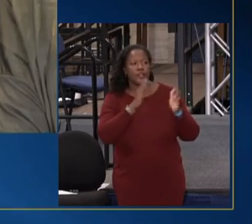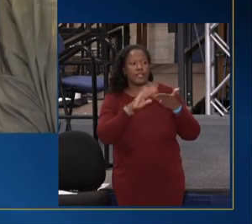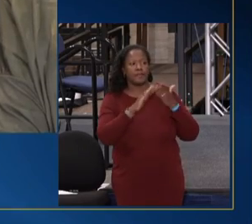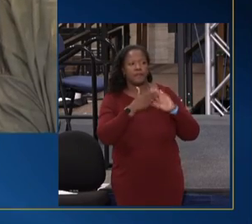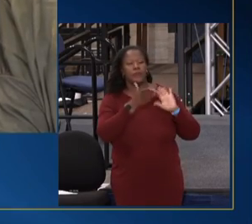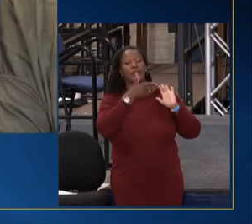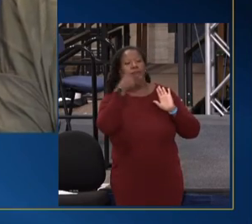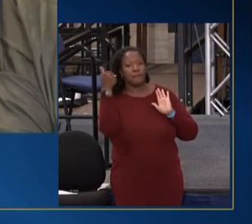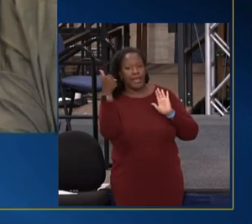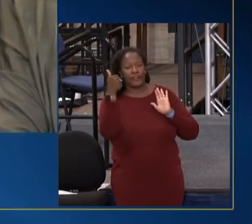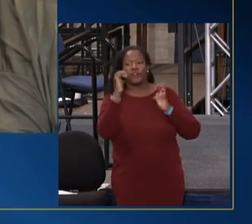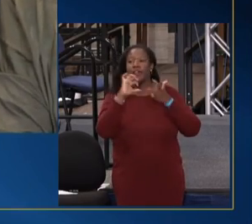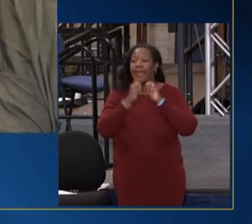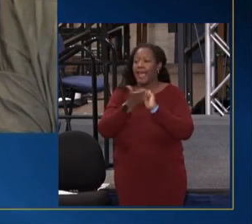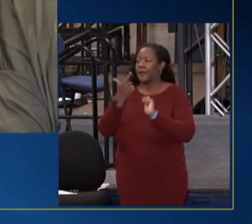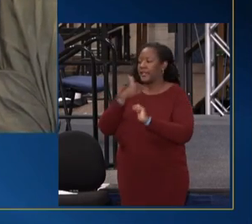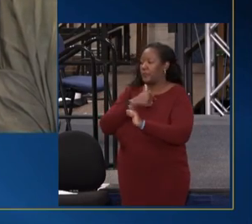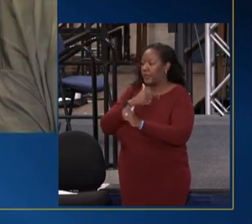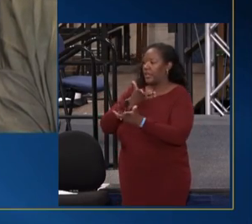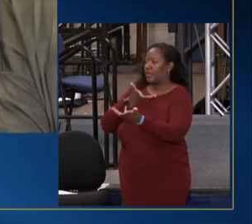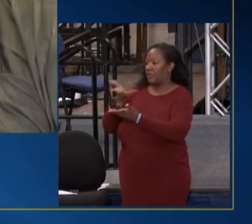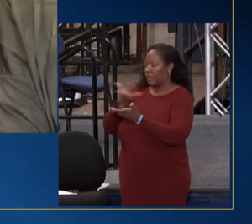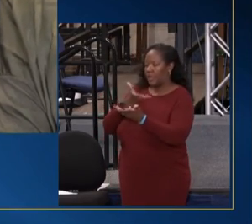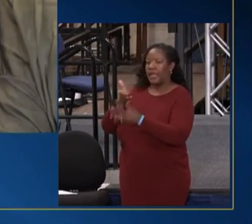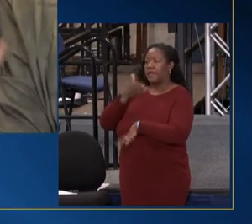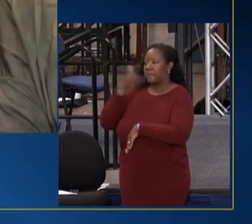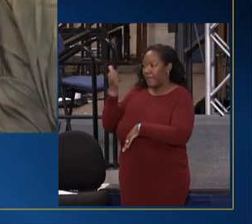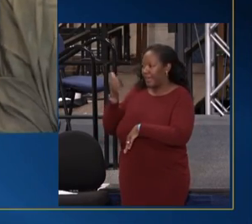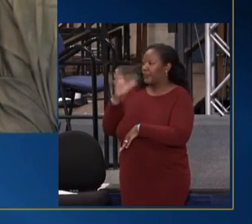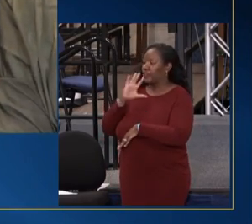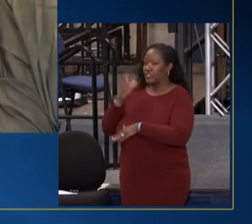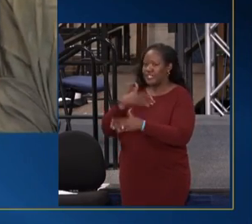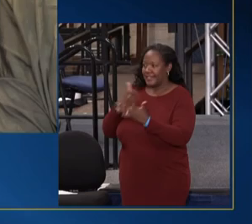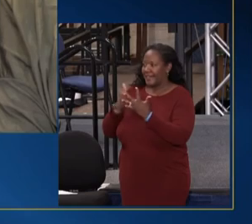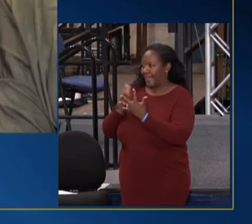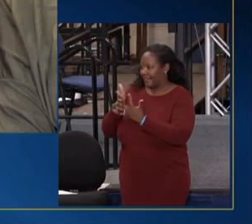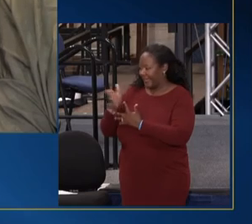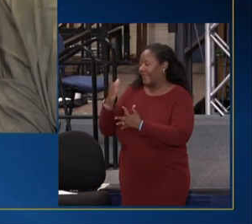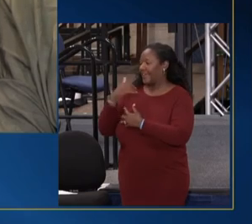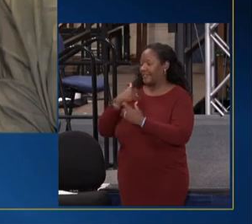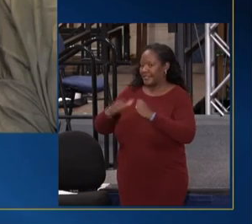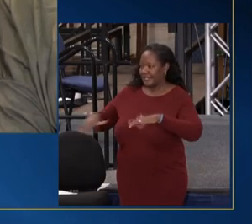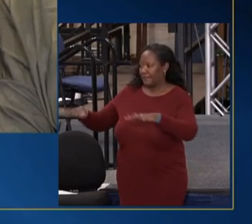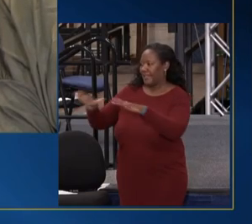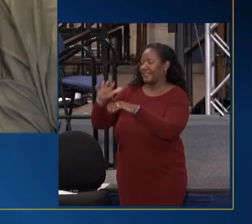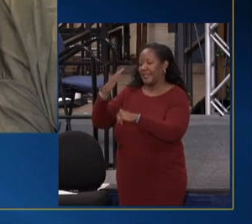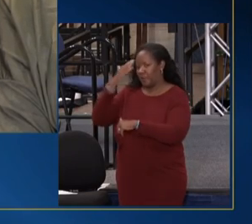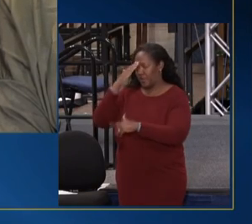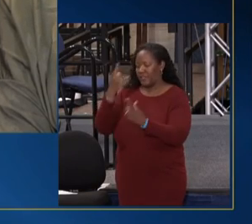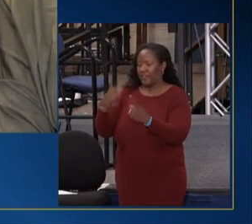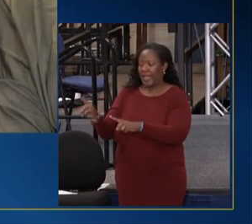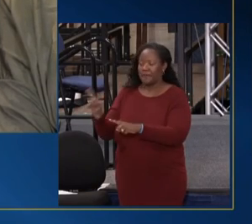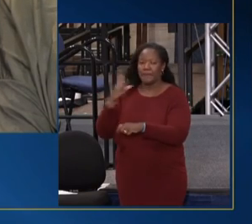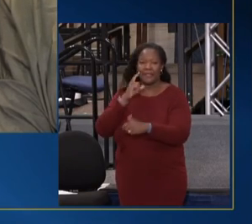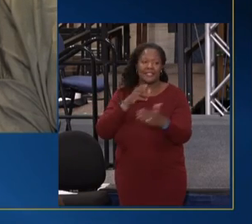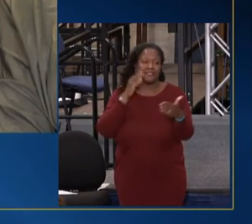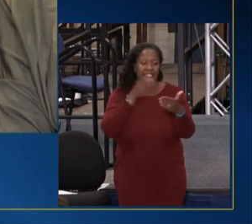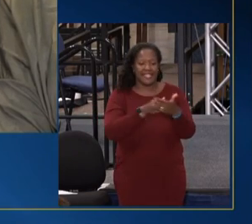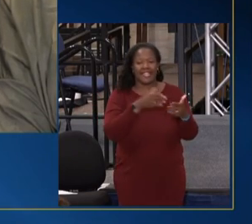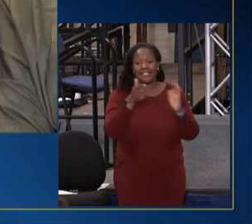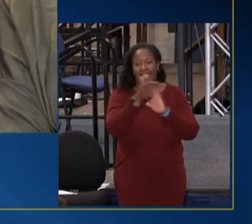us learning how can we work with our community even better, navigating the spaces that we know that are happening because of these anti-LGBTQ and anti-trans